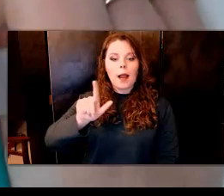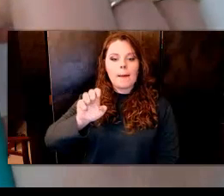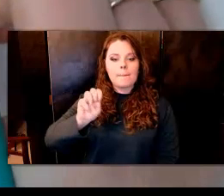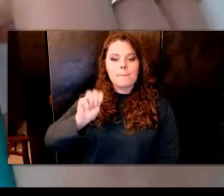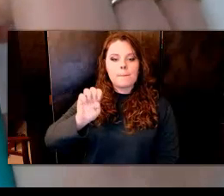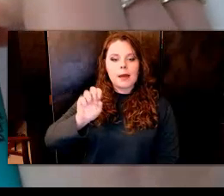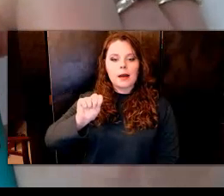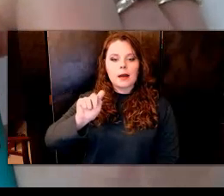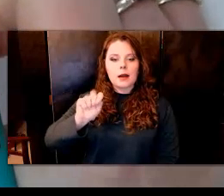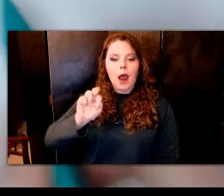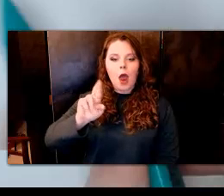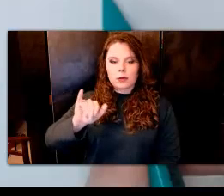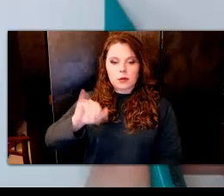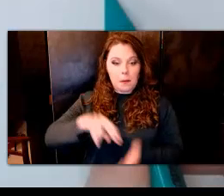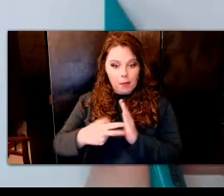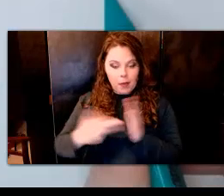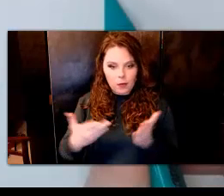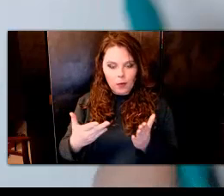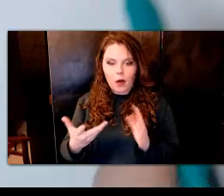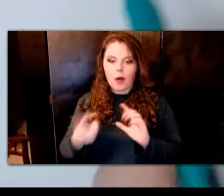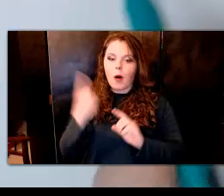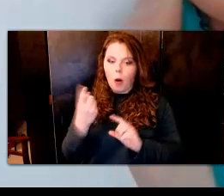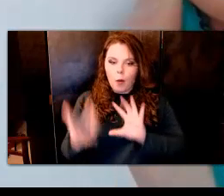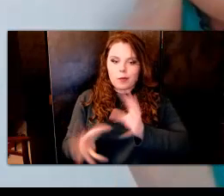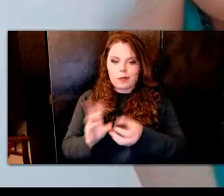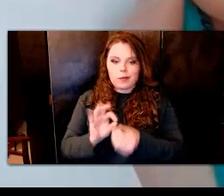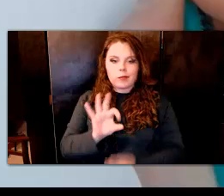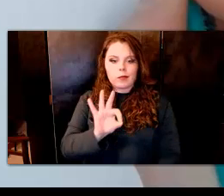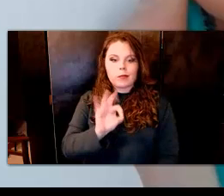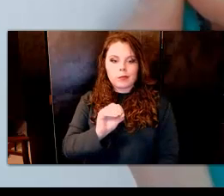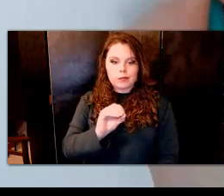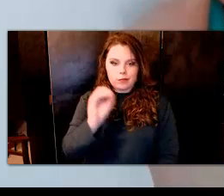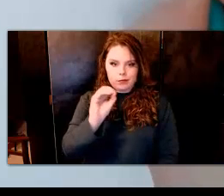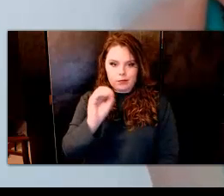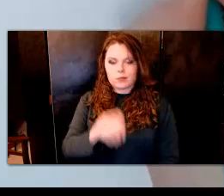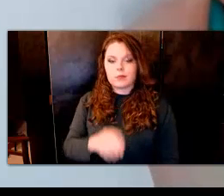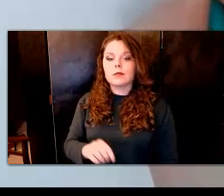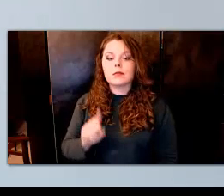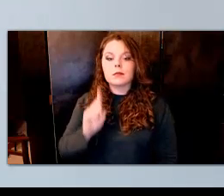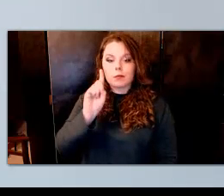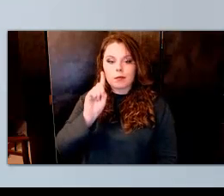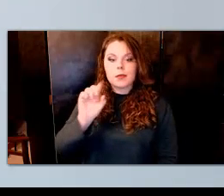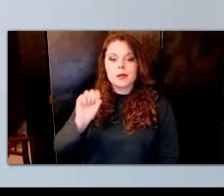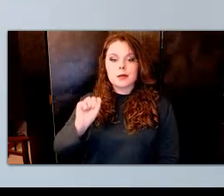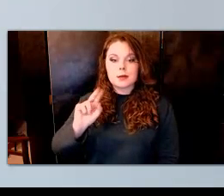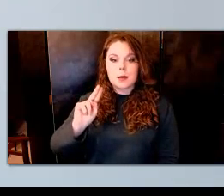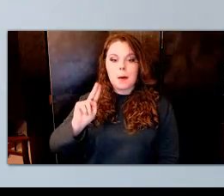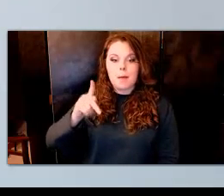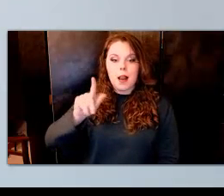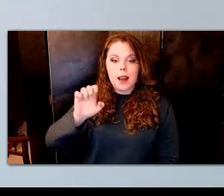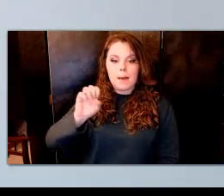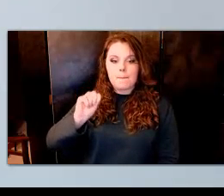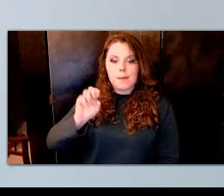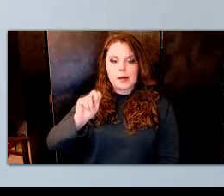degrees total. Supplementary will always add up to 180 degrees total. And vertical angles are